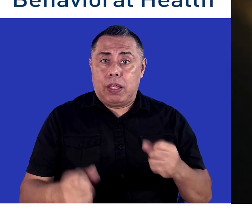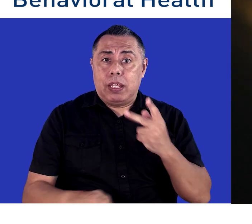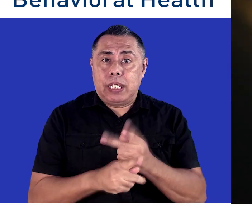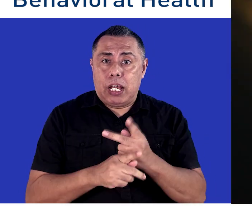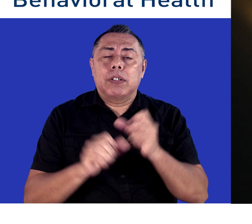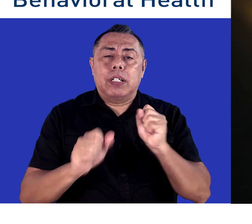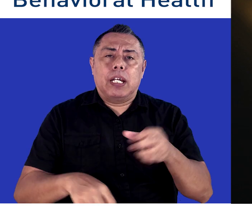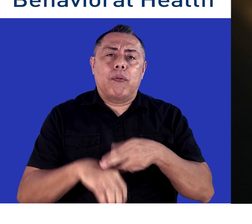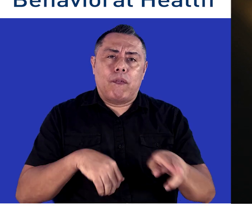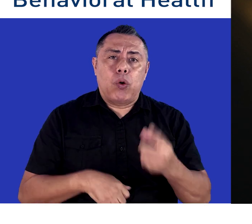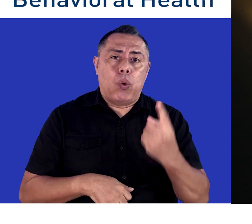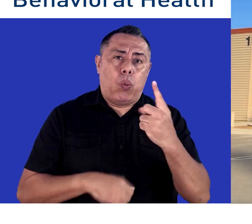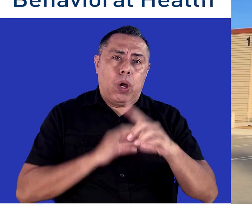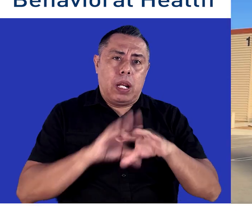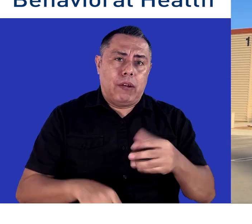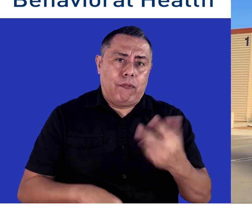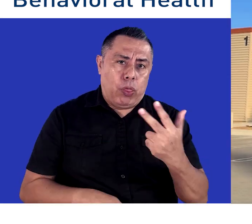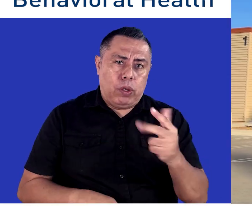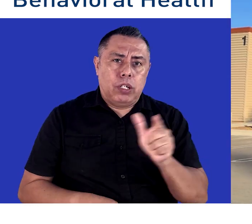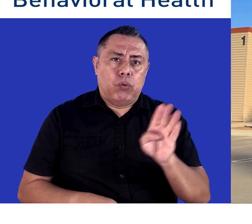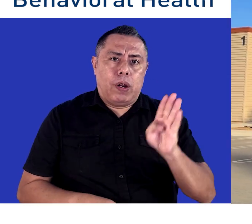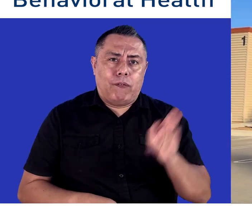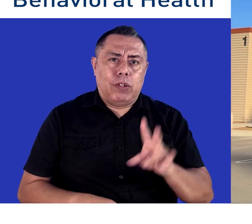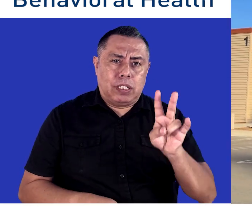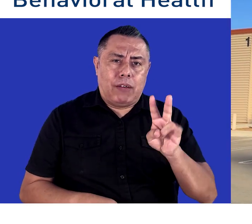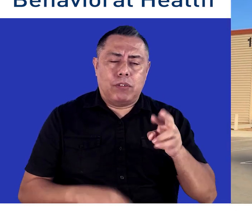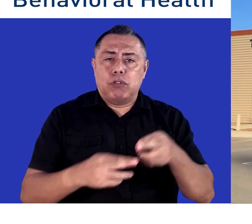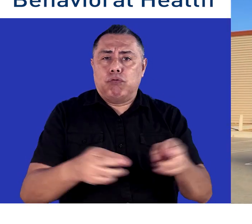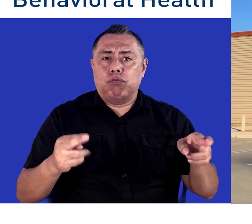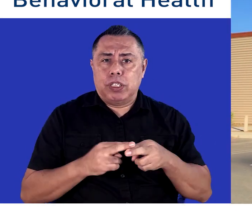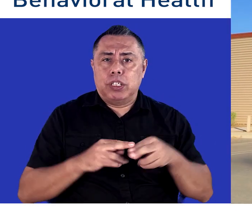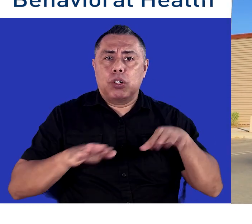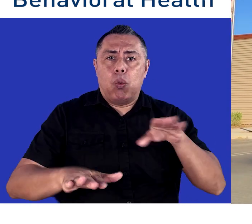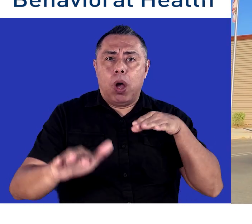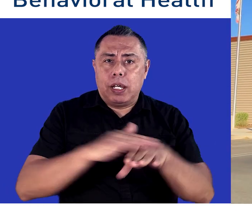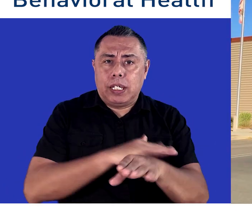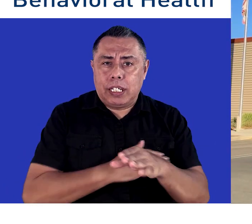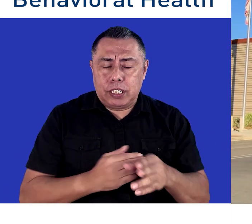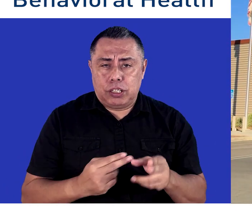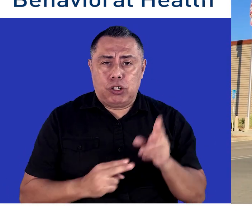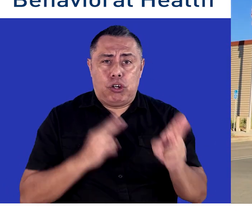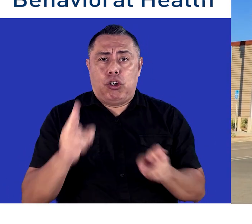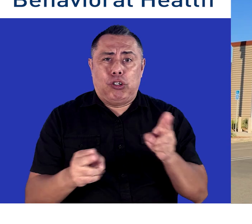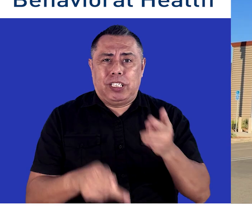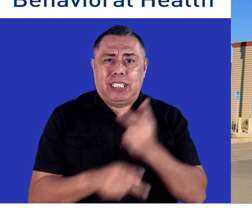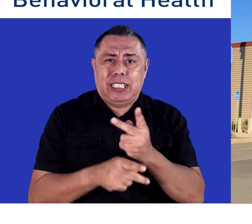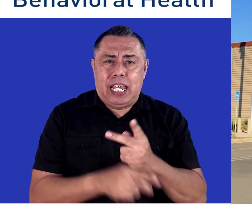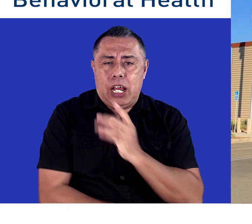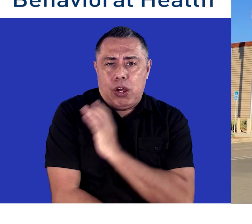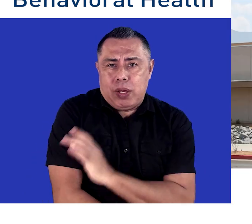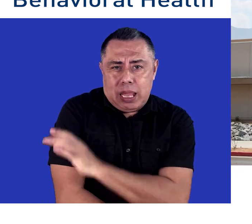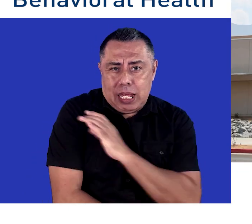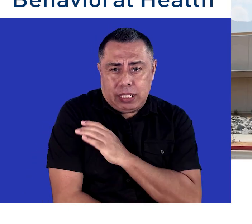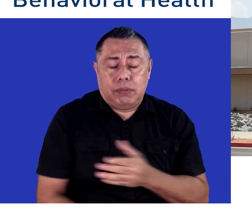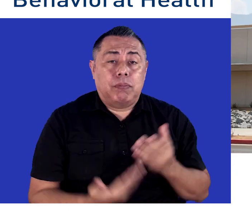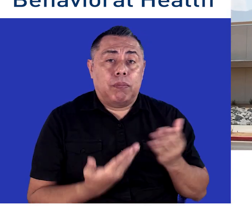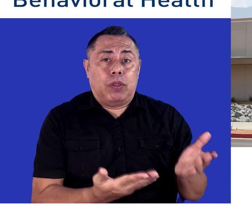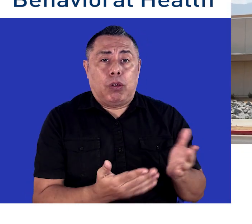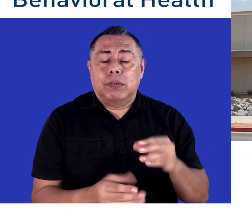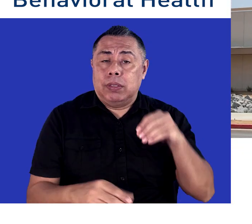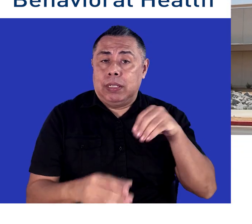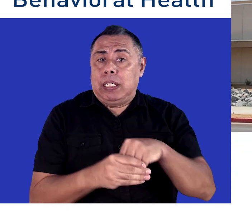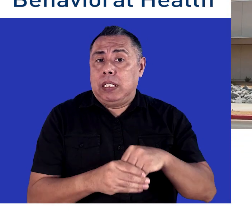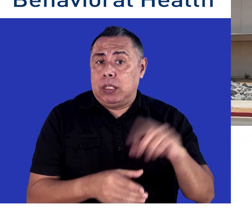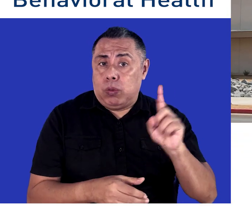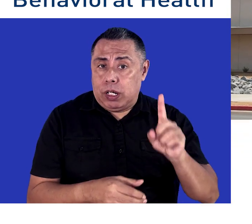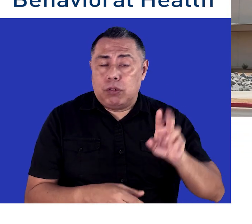the 3 24/7 regional walk-in mental health urgent care clinics. These urgent care clinics